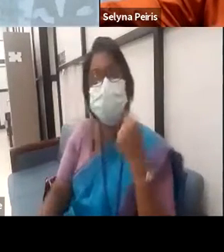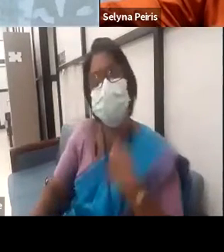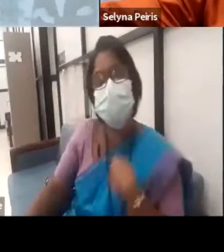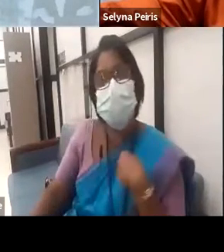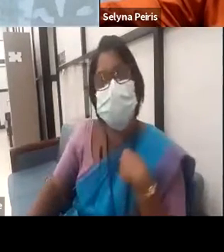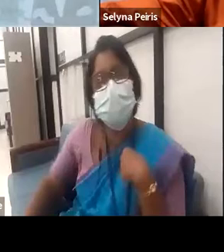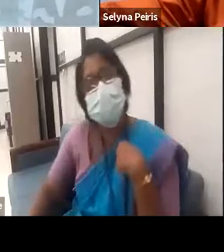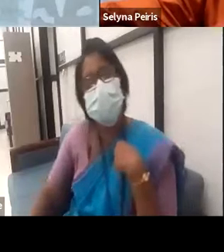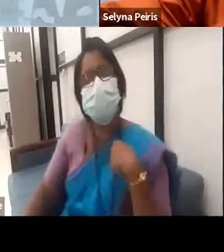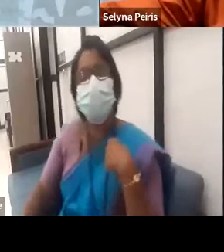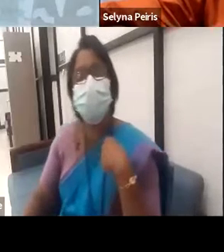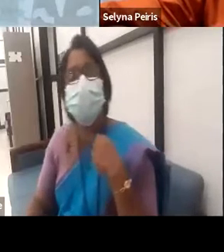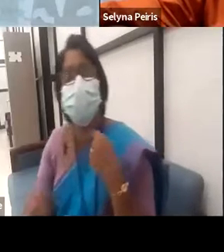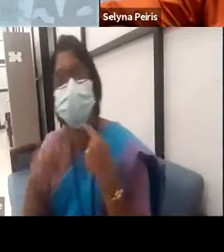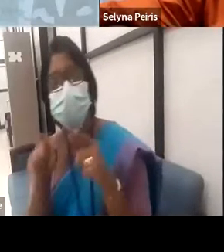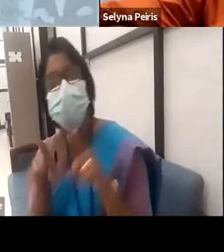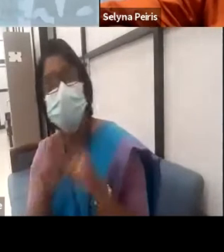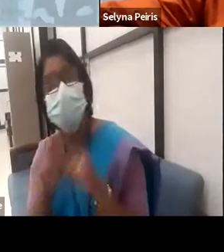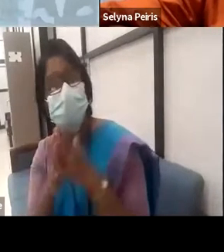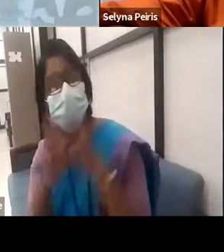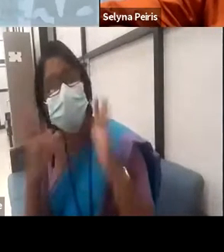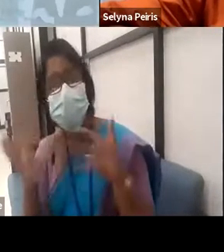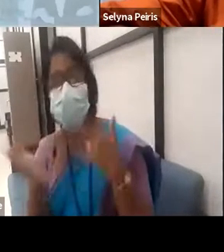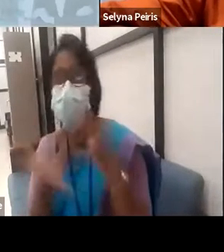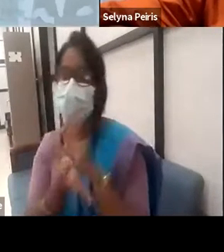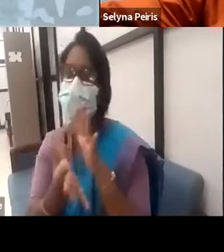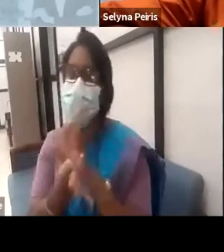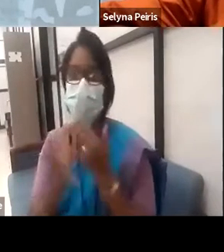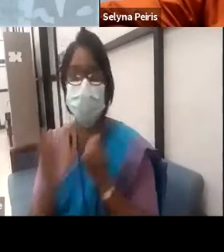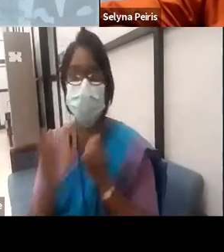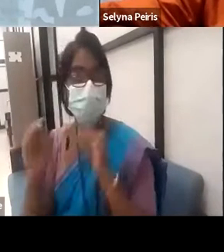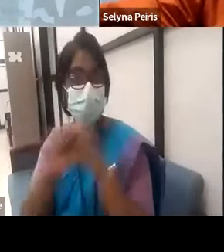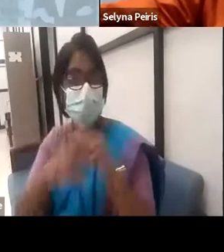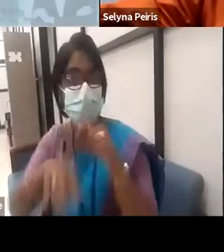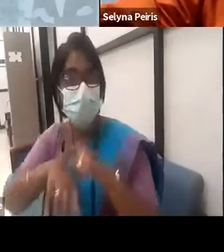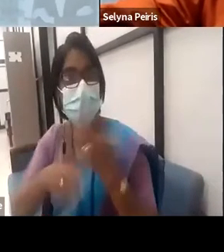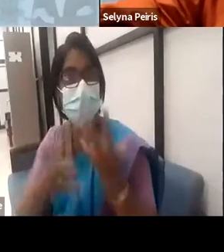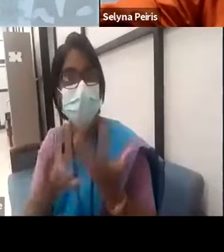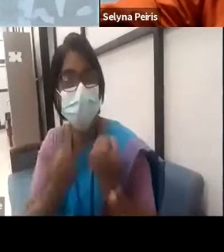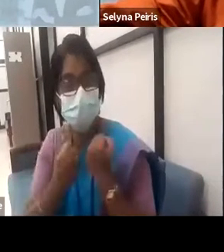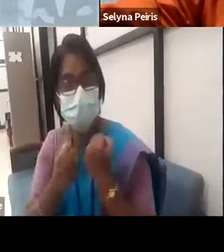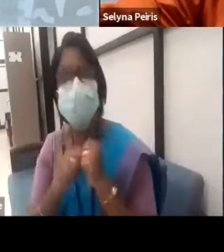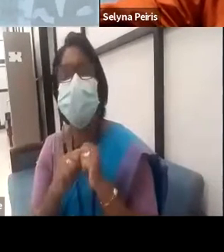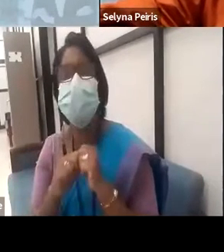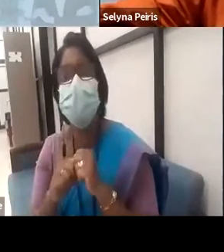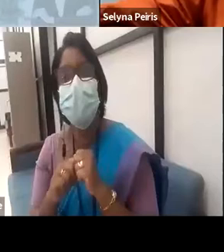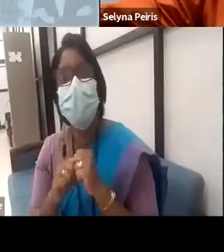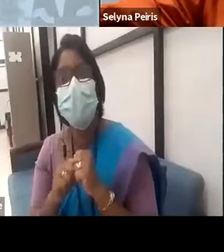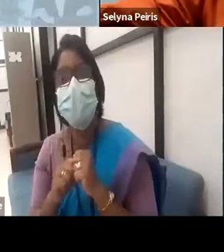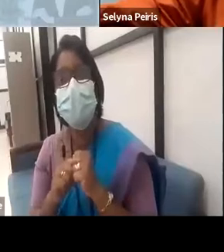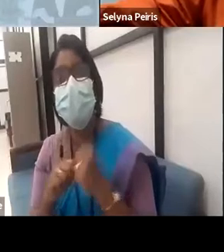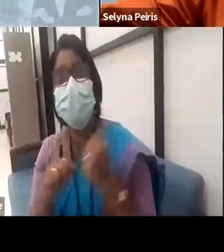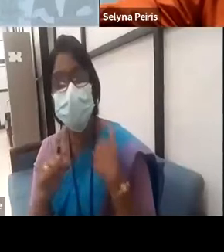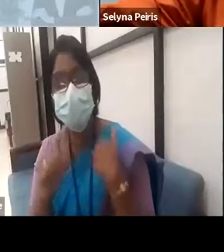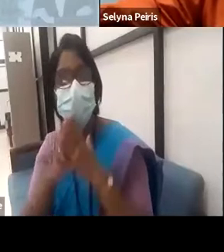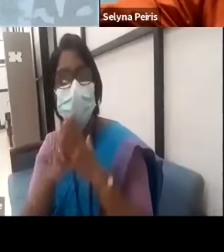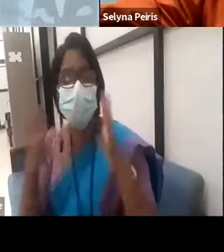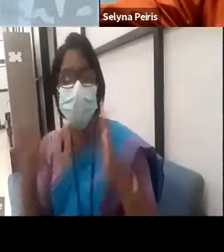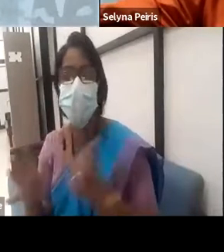it is to be among two of my favorite people here, Selina and